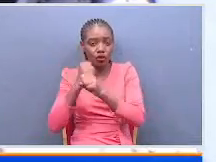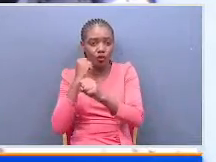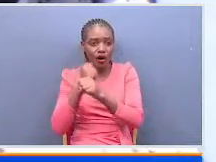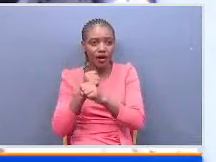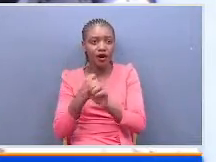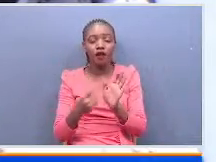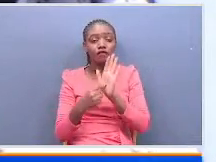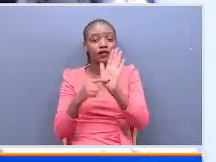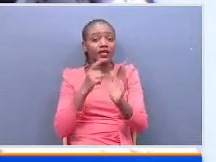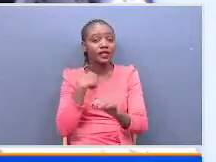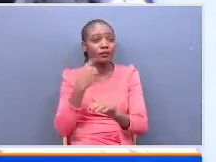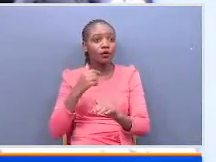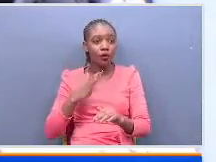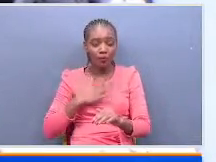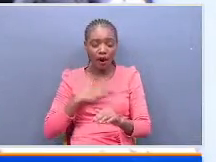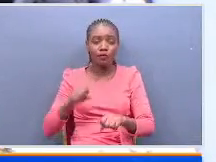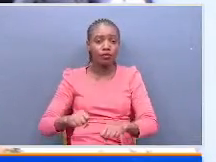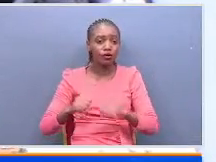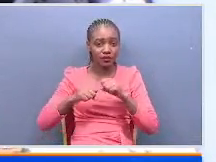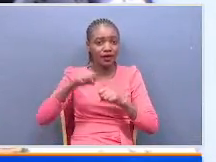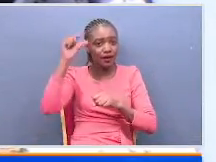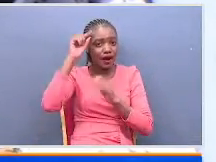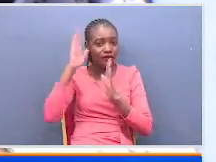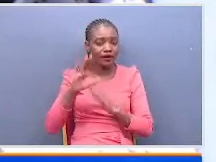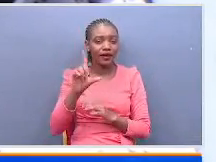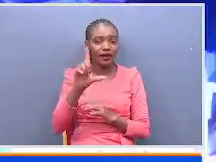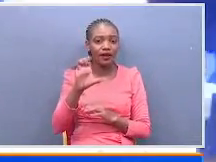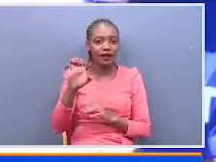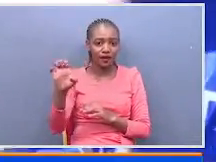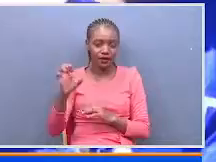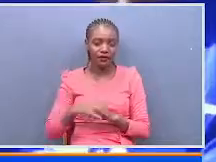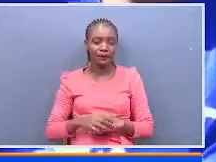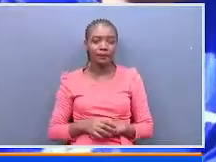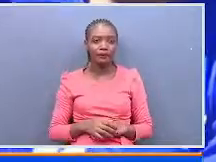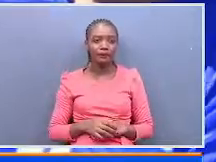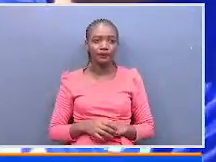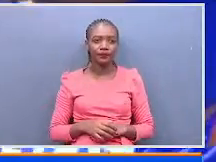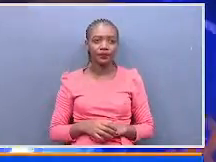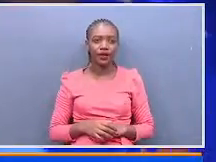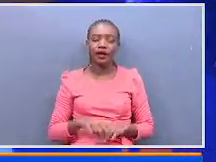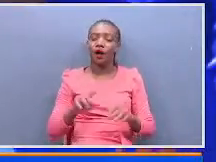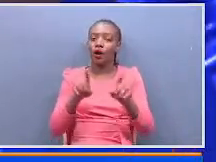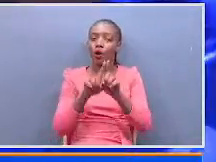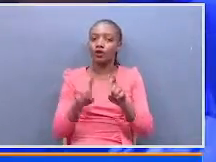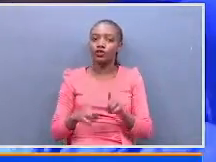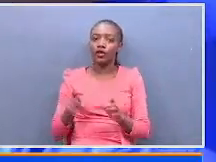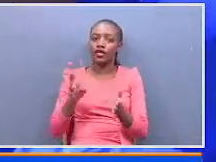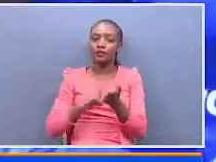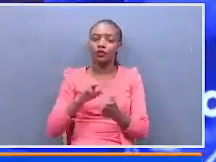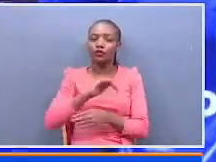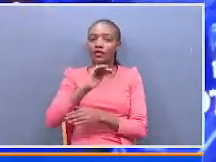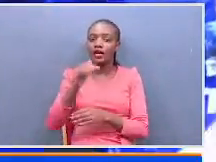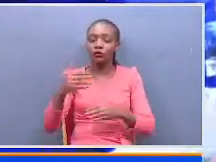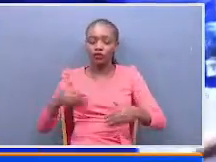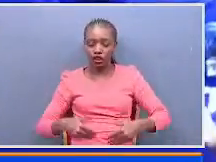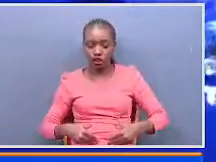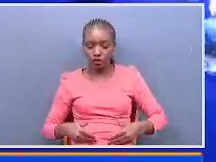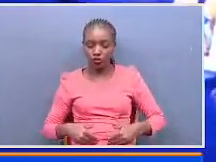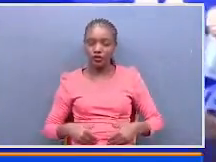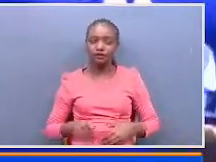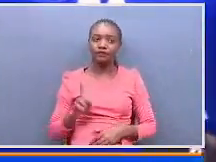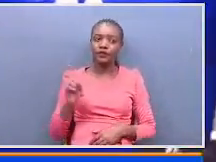Lee Kinyanjui, my boss, and my boss-to-be from 9th. In Migori County, youth from Suna West, led by Ben